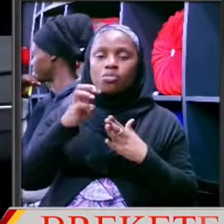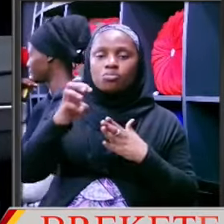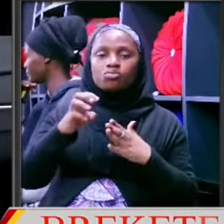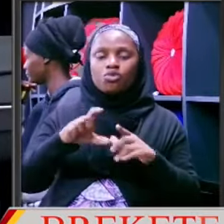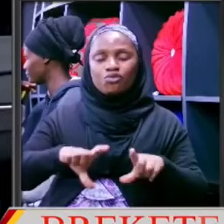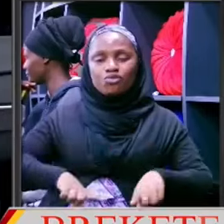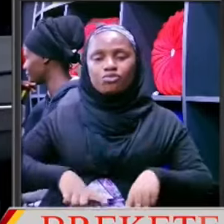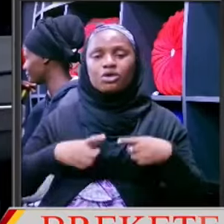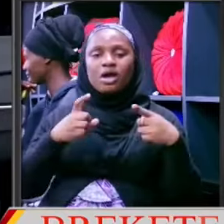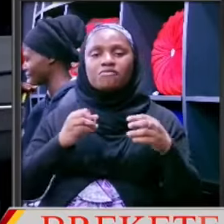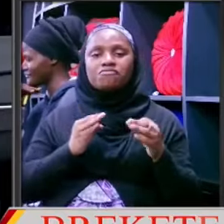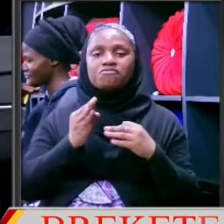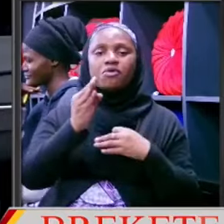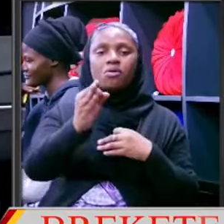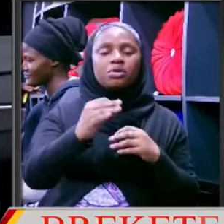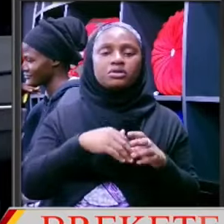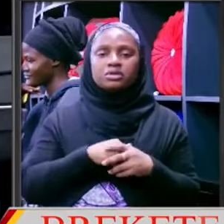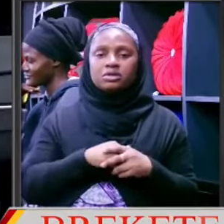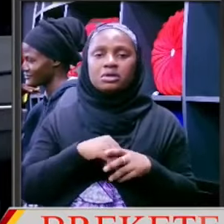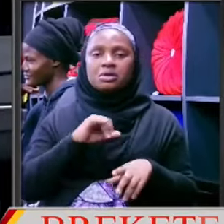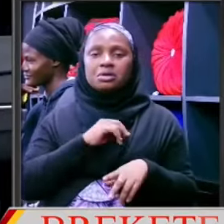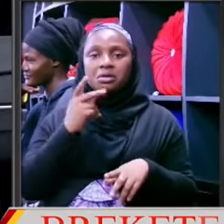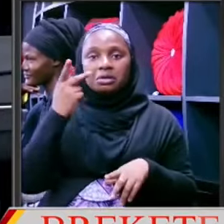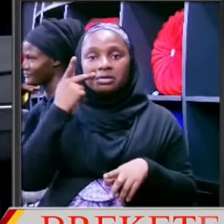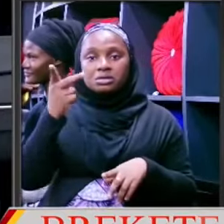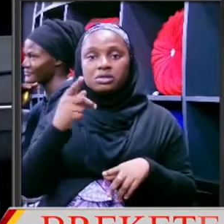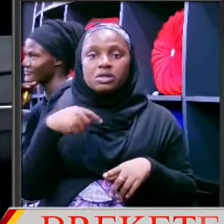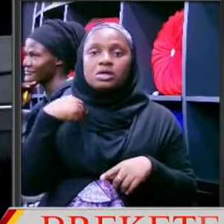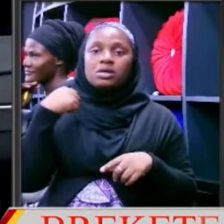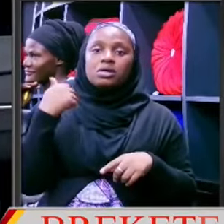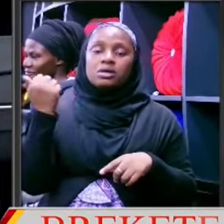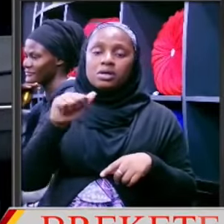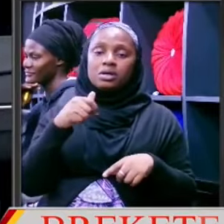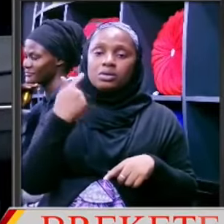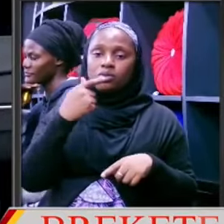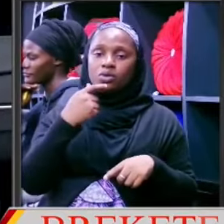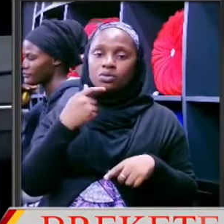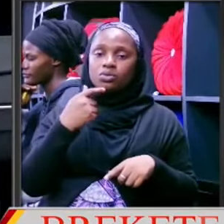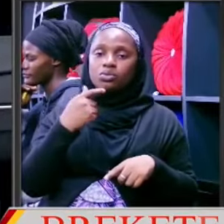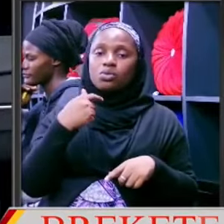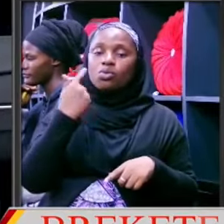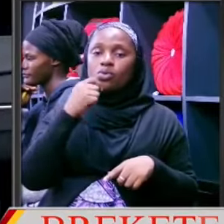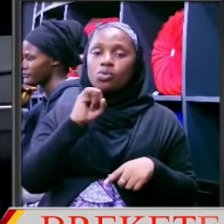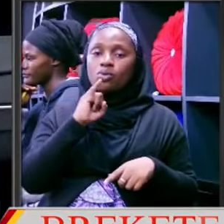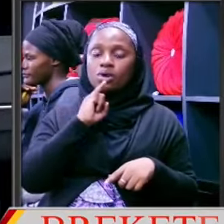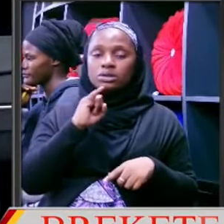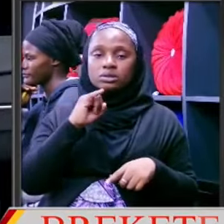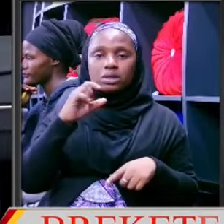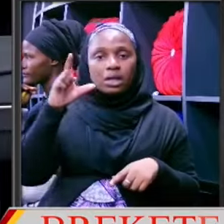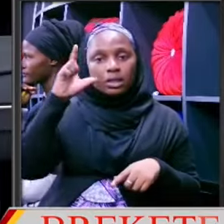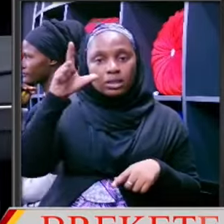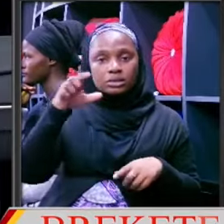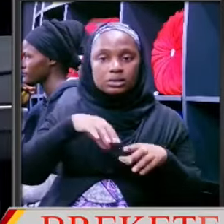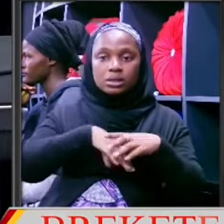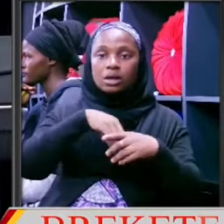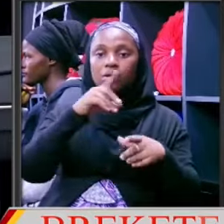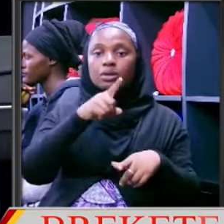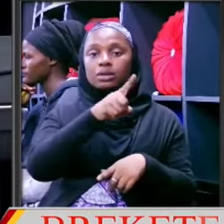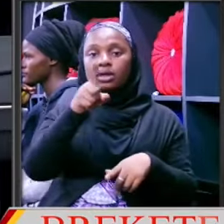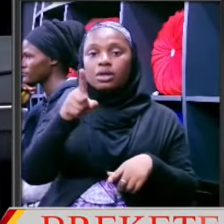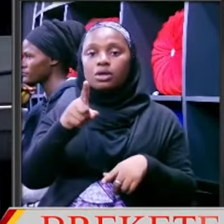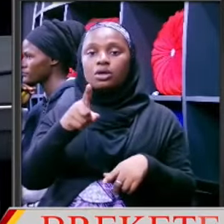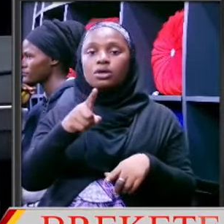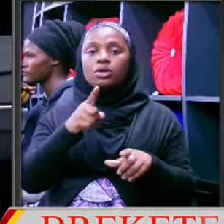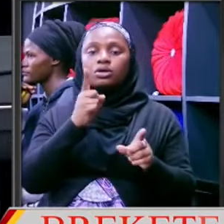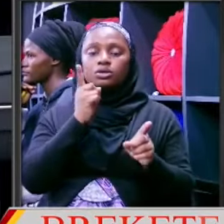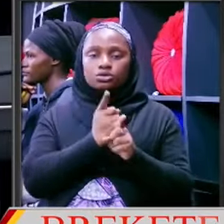So I captioned it, and anyone who is listening out there, whatever situation you're facing, just know that you can make the